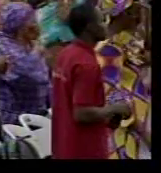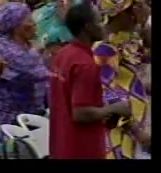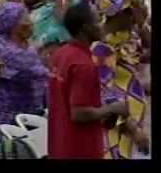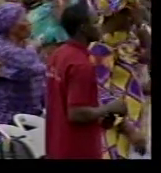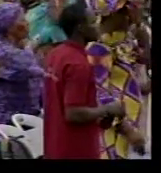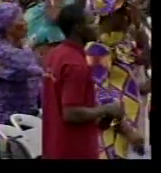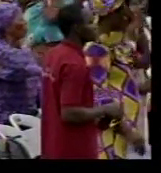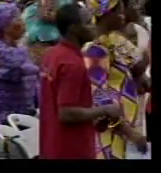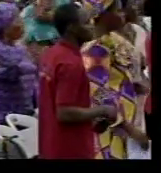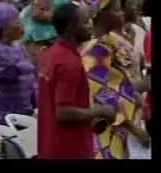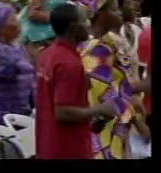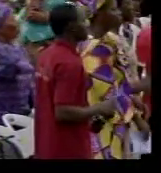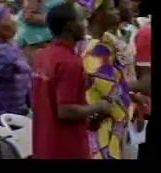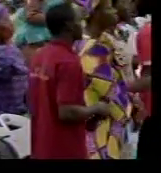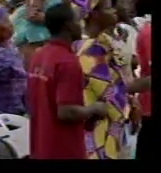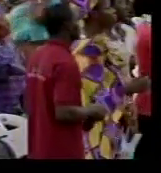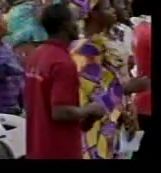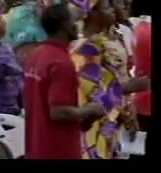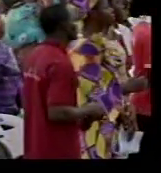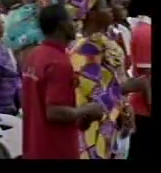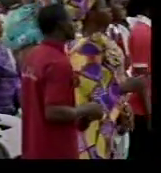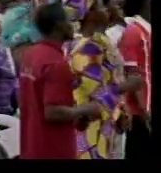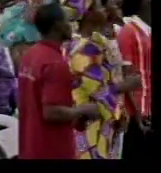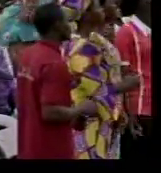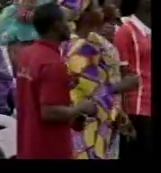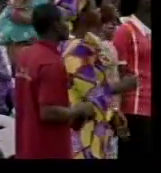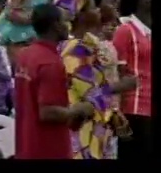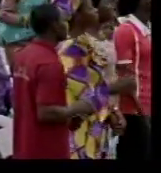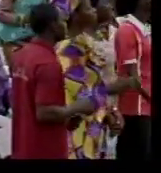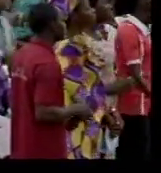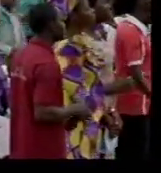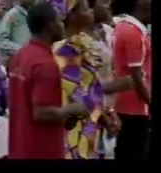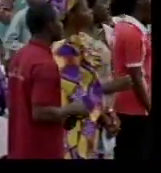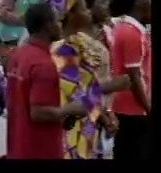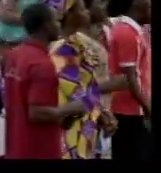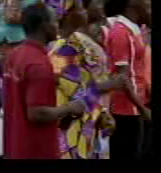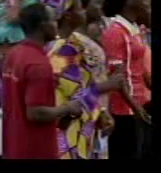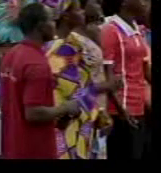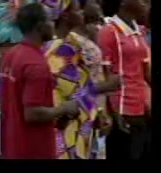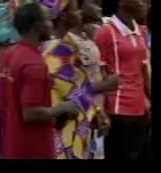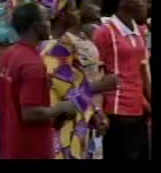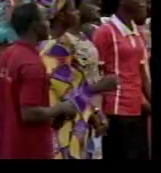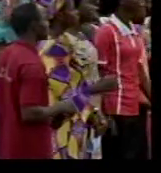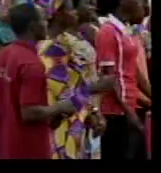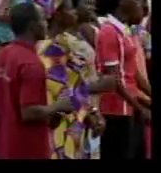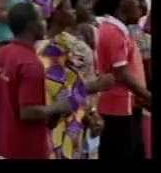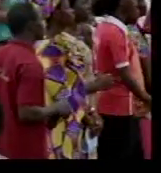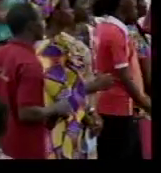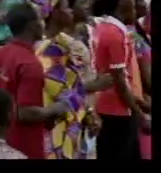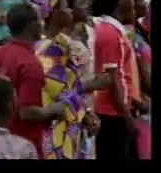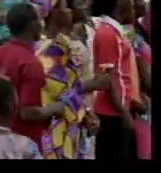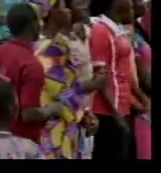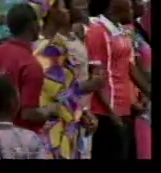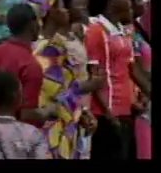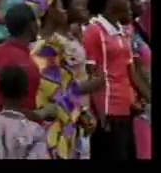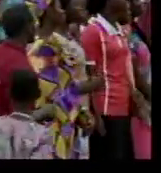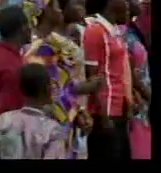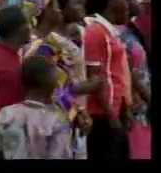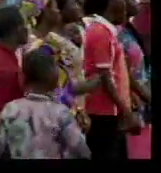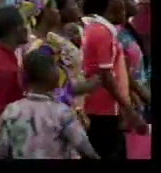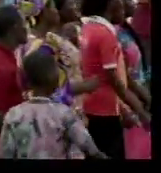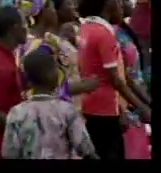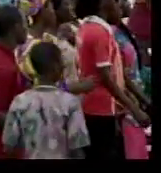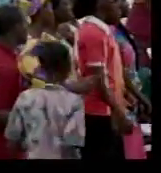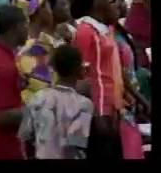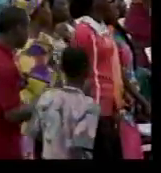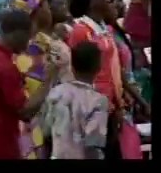we're going to keep on proclaiming it in Jesus' name. The word of promise. That's how faith comes. That's how faith comes. Look at Romans chapter 10,